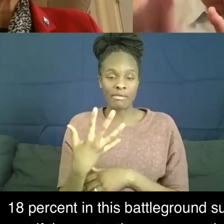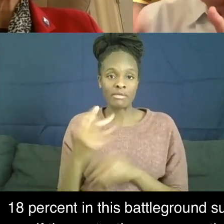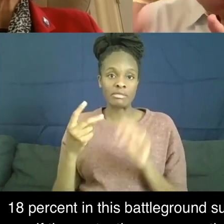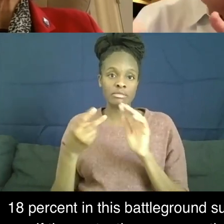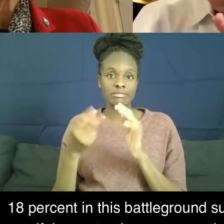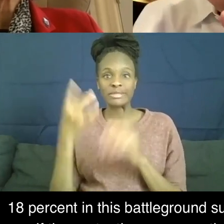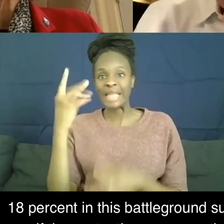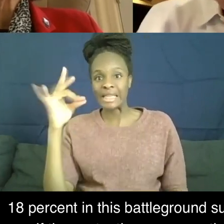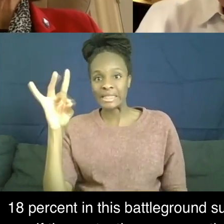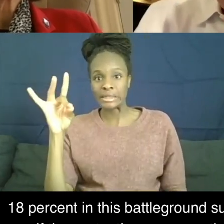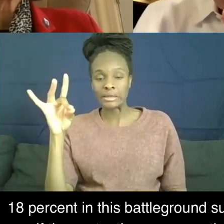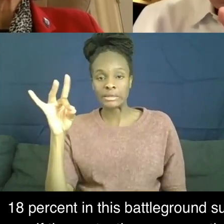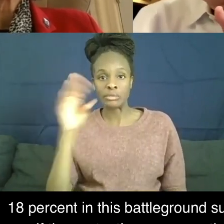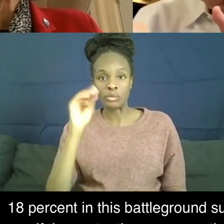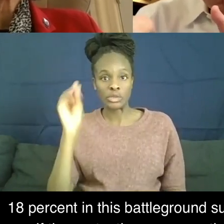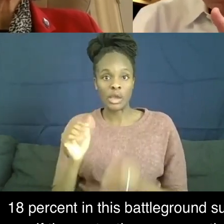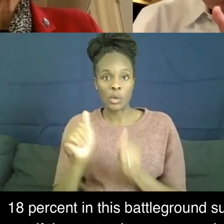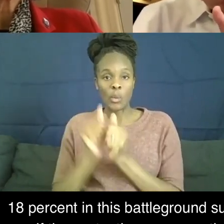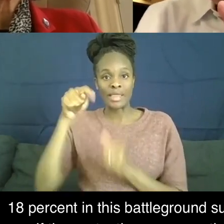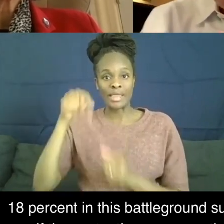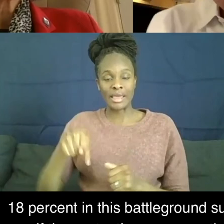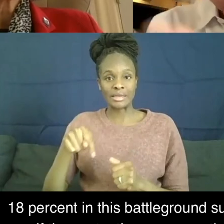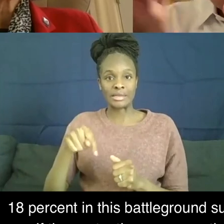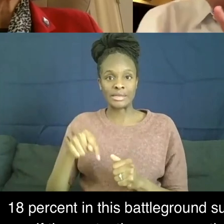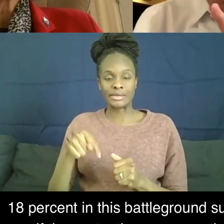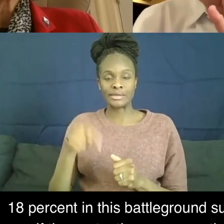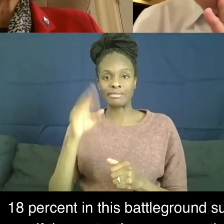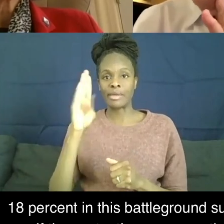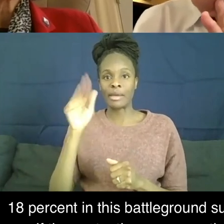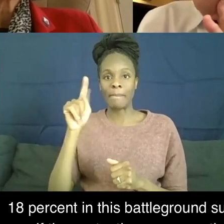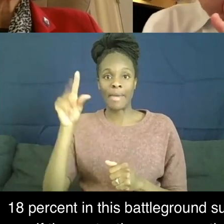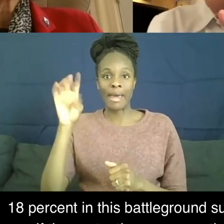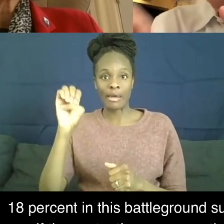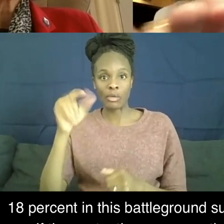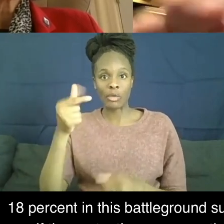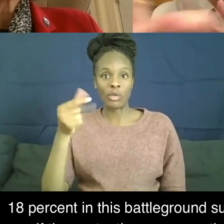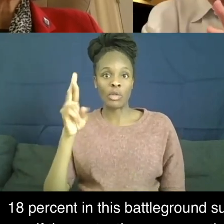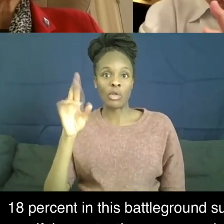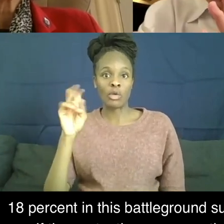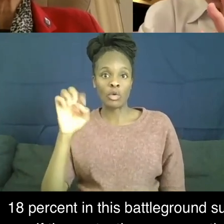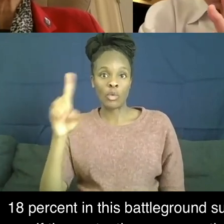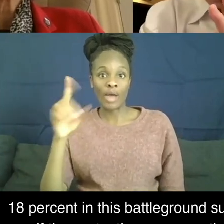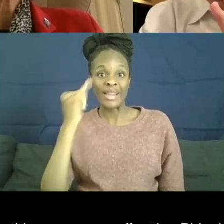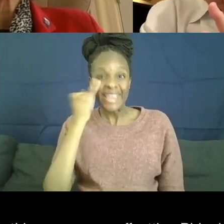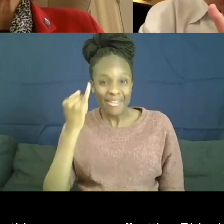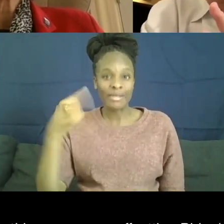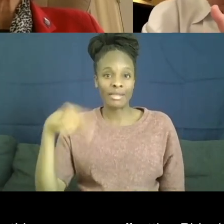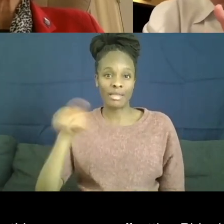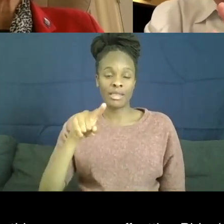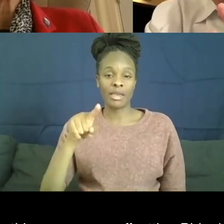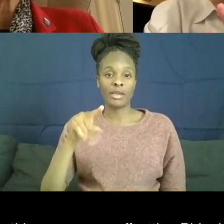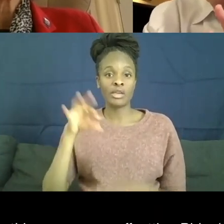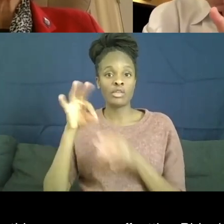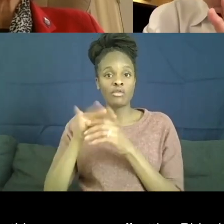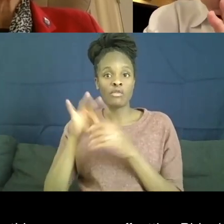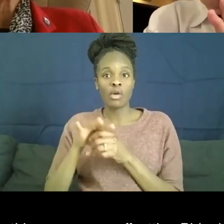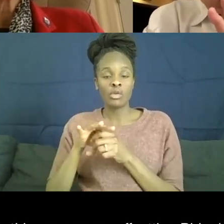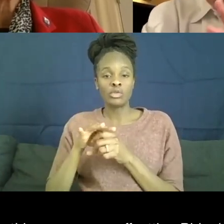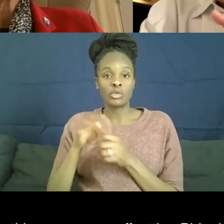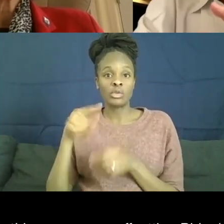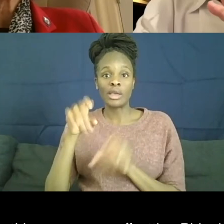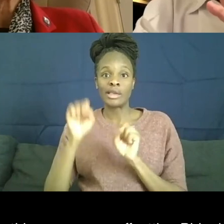in this battleground, uh, survey, if they vote. You know, they swung, the swing in this survey